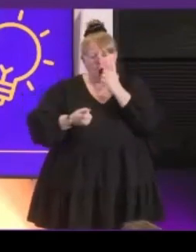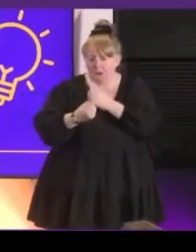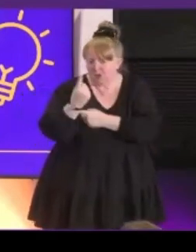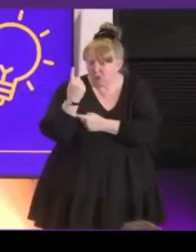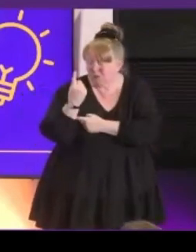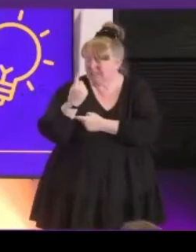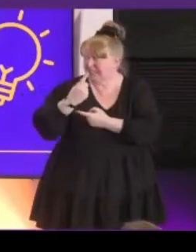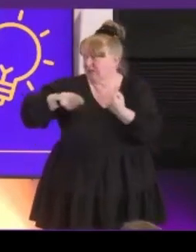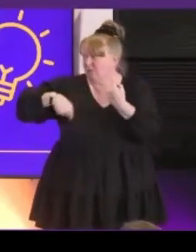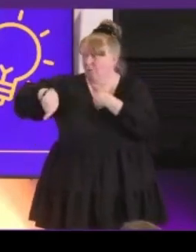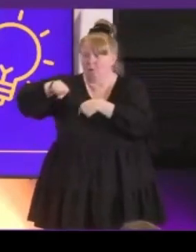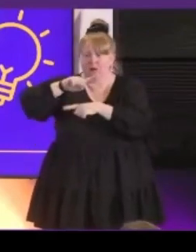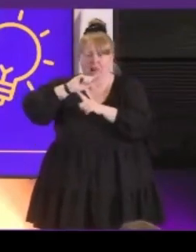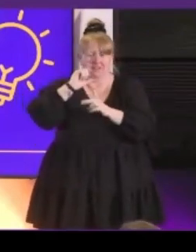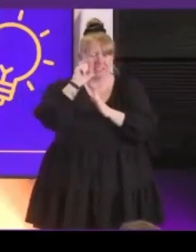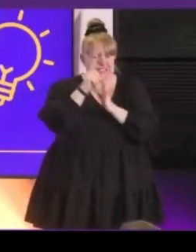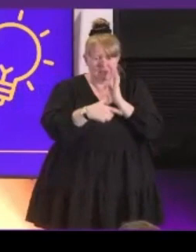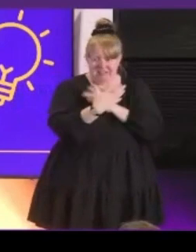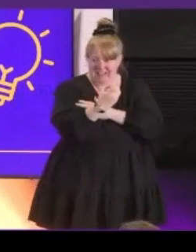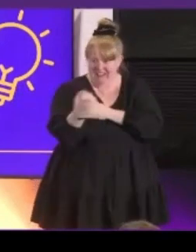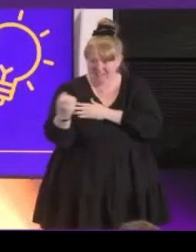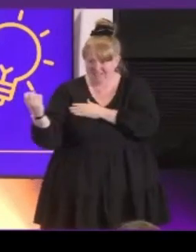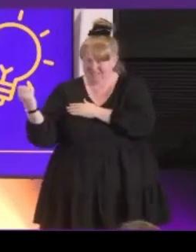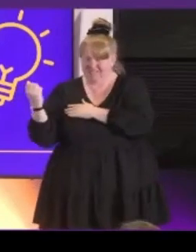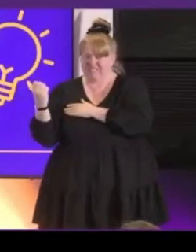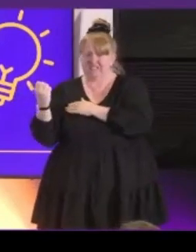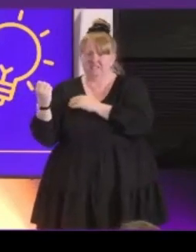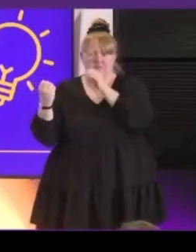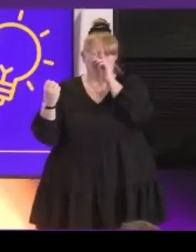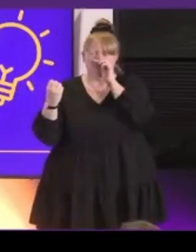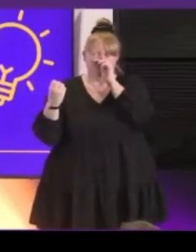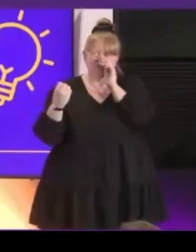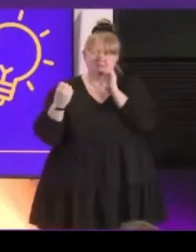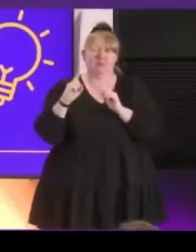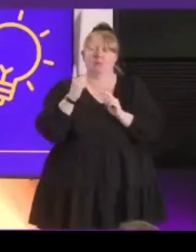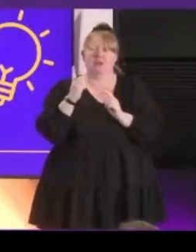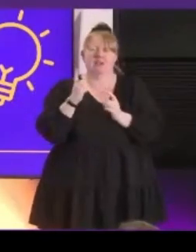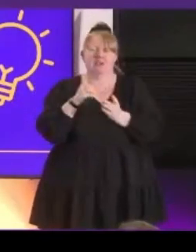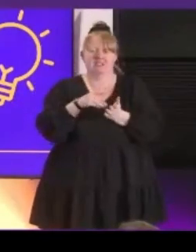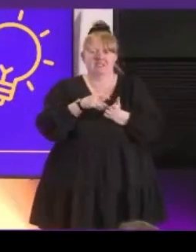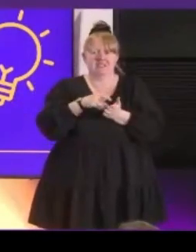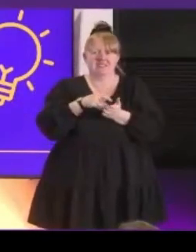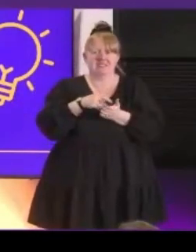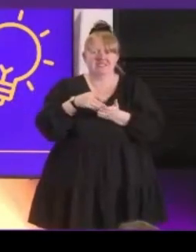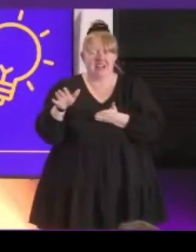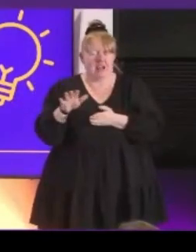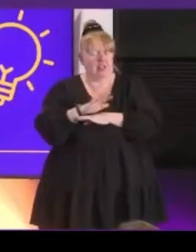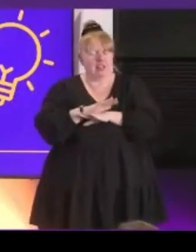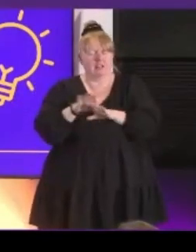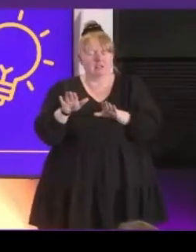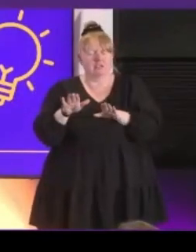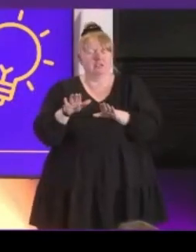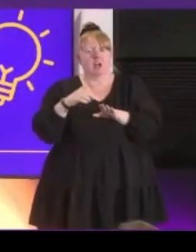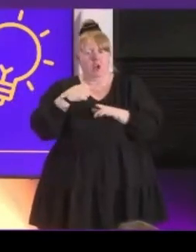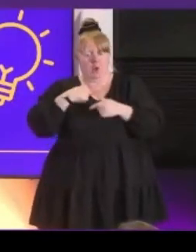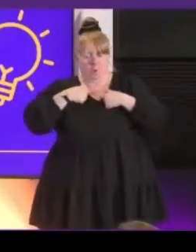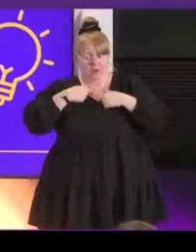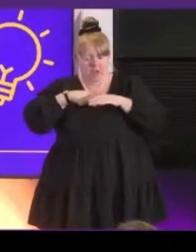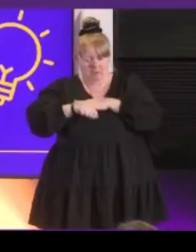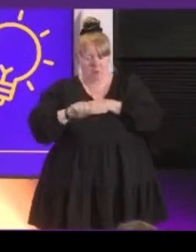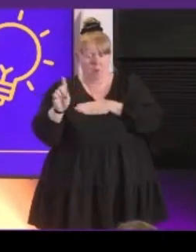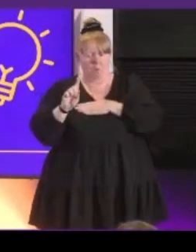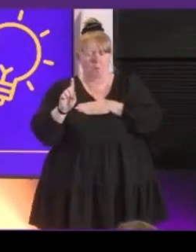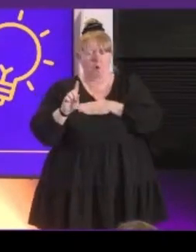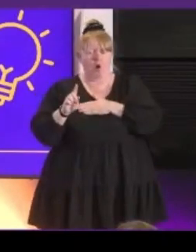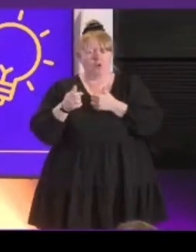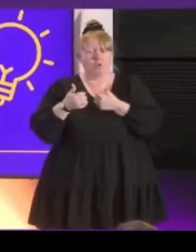of us who've got a disability, one of the things we just don't sell is that we're born problem solvers. We really are. I told